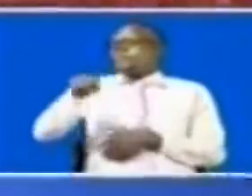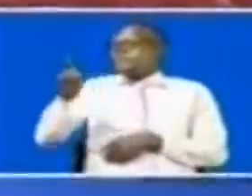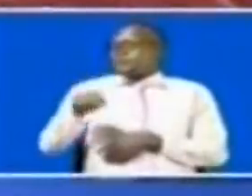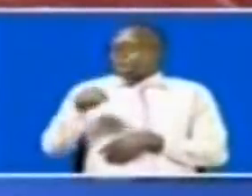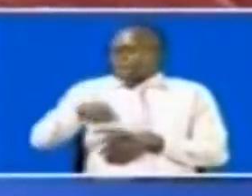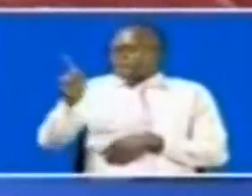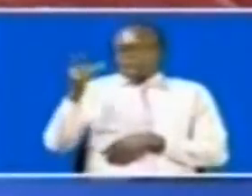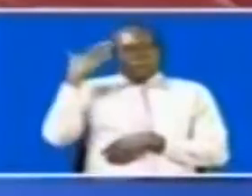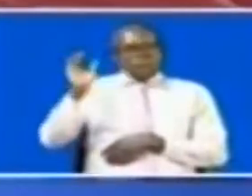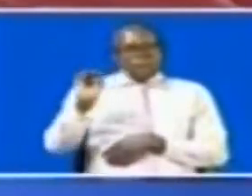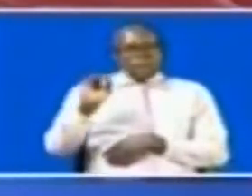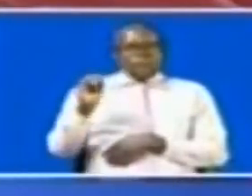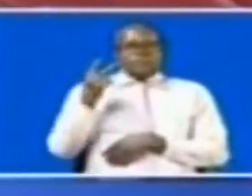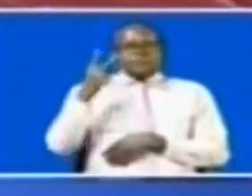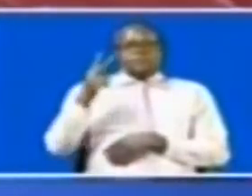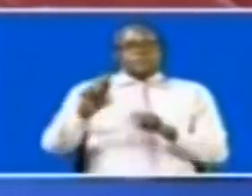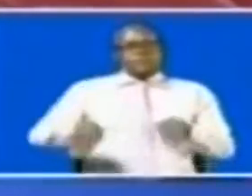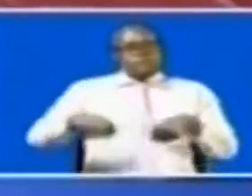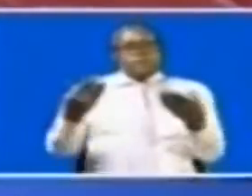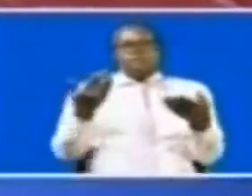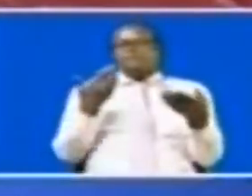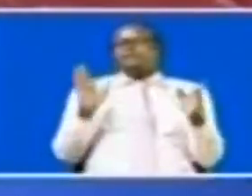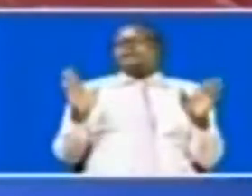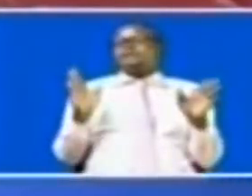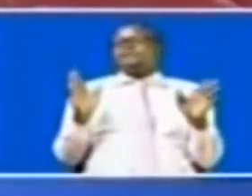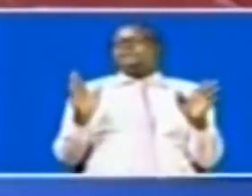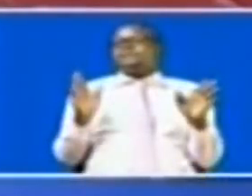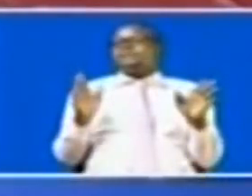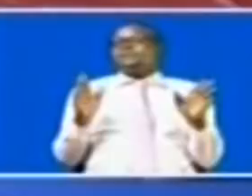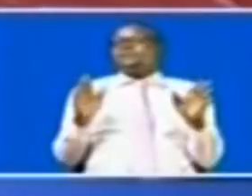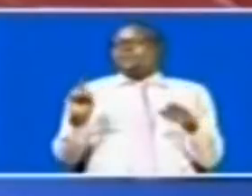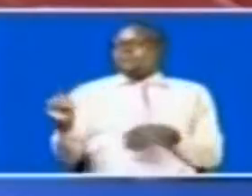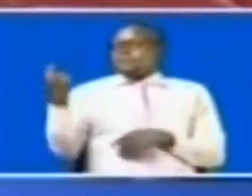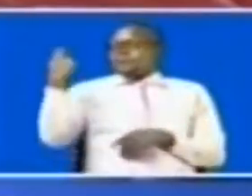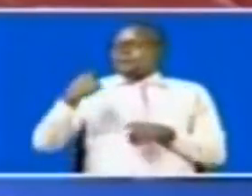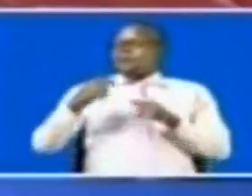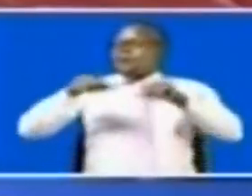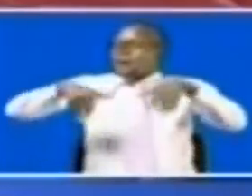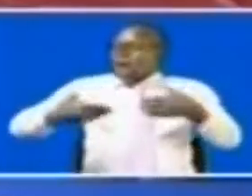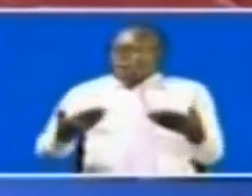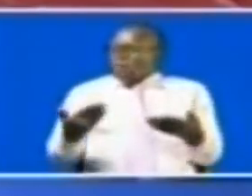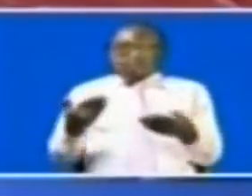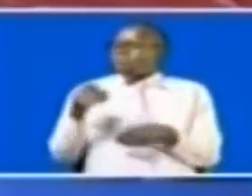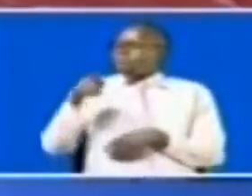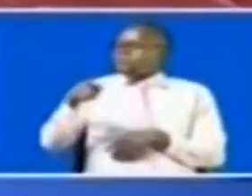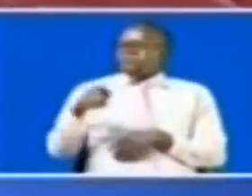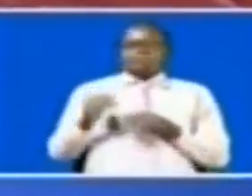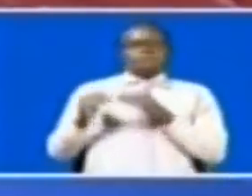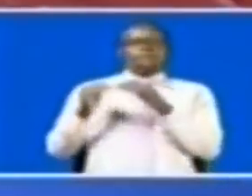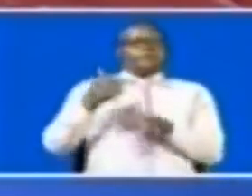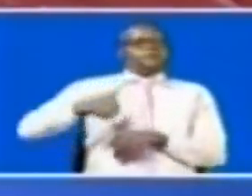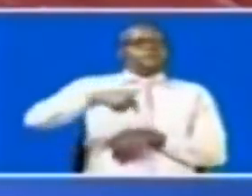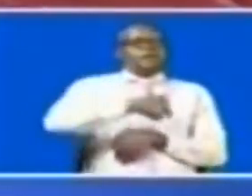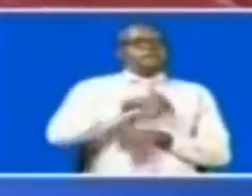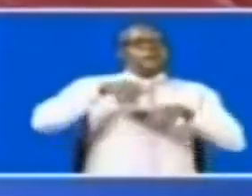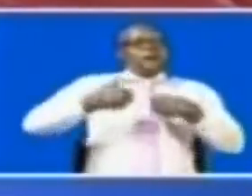are aware. Now, I notice you've given our first referee, you've given us the head of state. Are you being fair to us? How